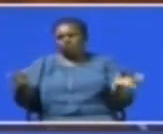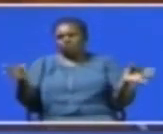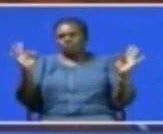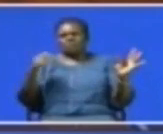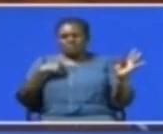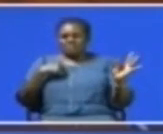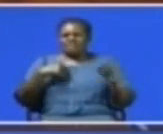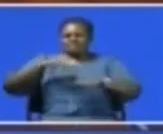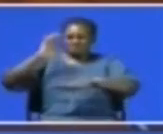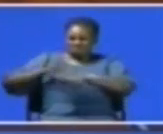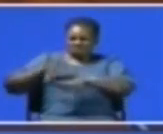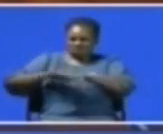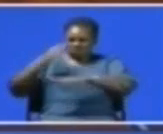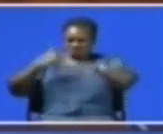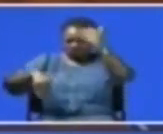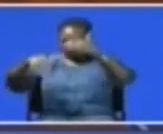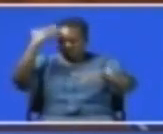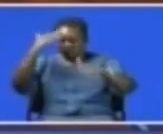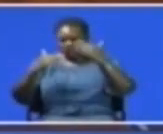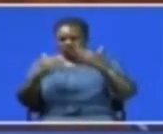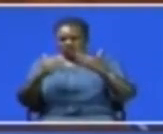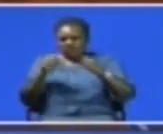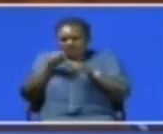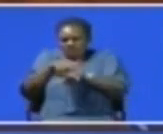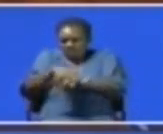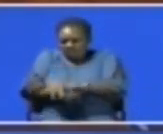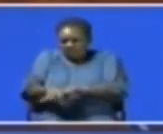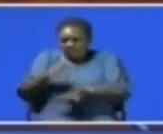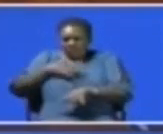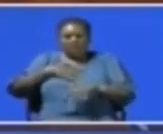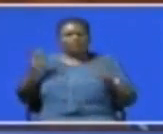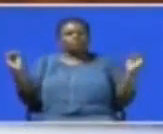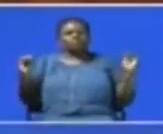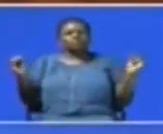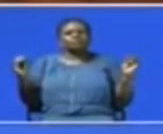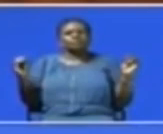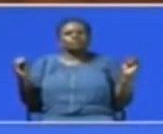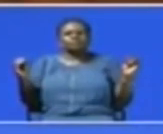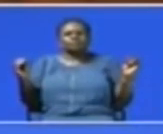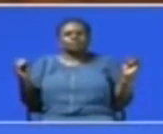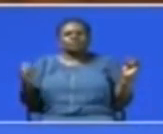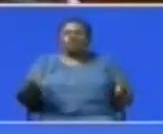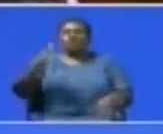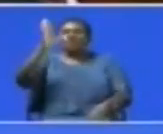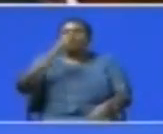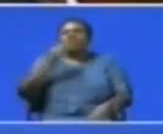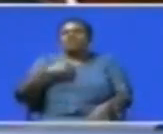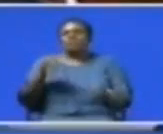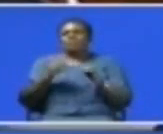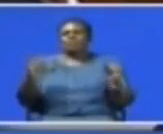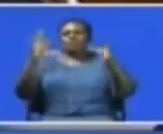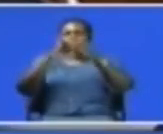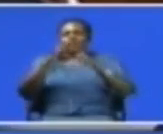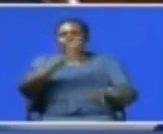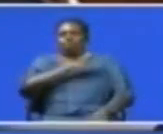I'm competent, no issue of influence in my promotion, no godfather. The Joint Committee